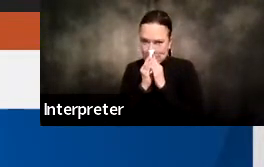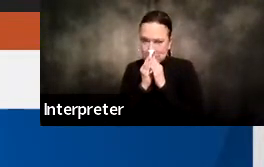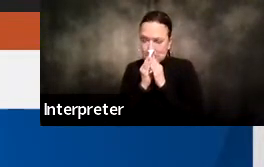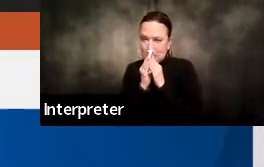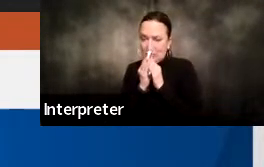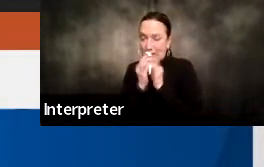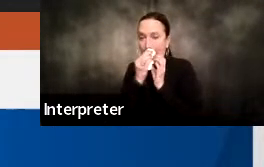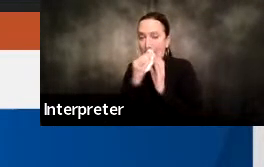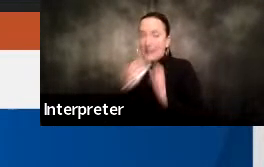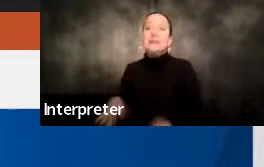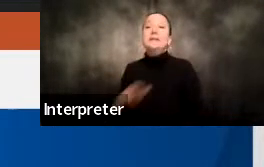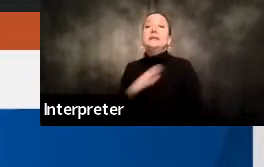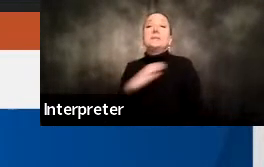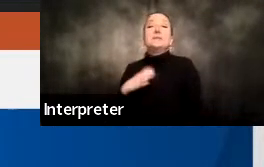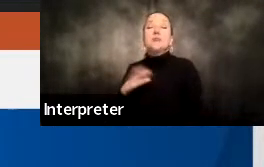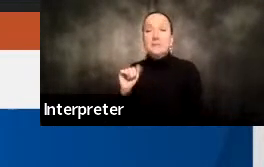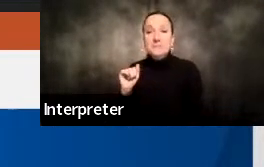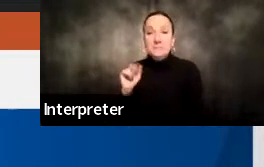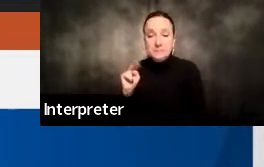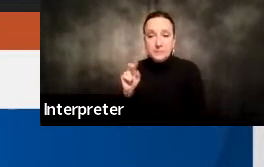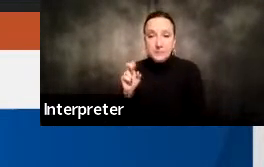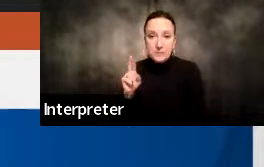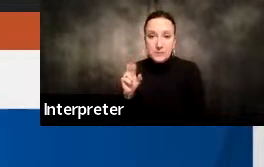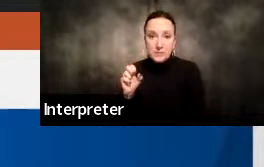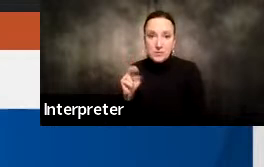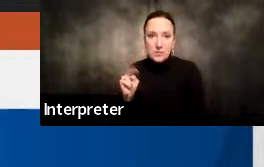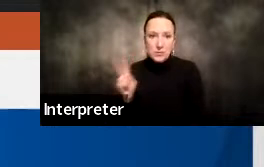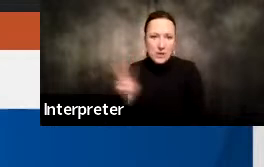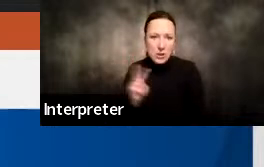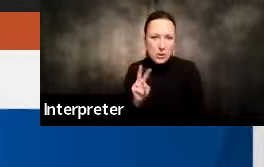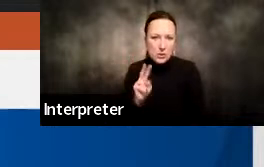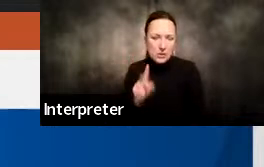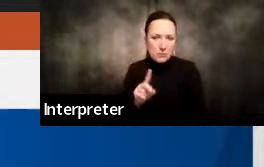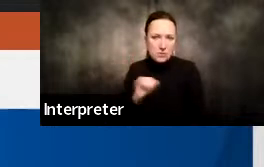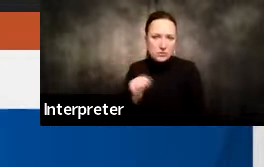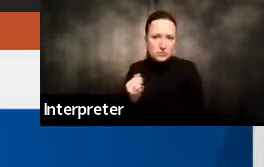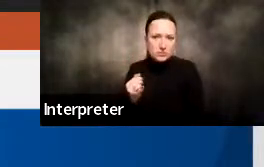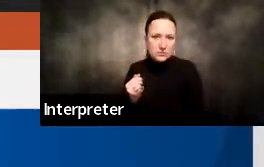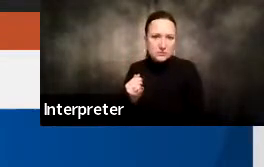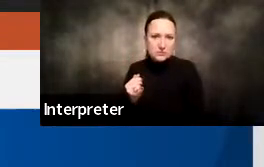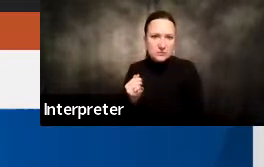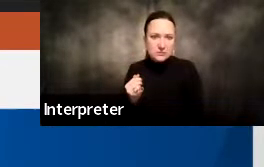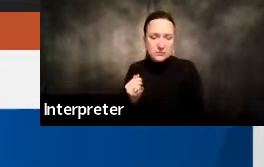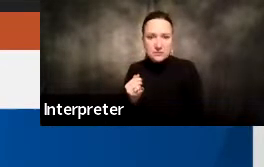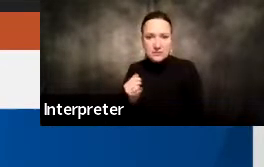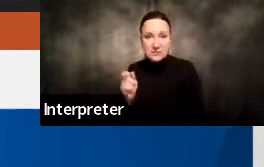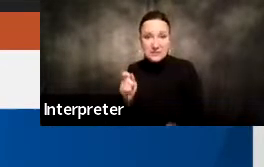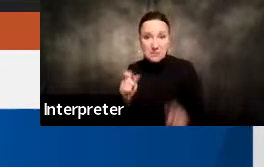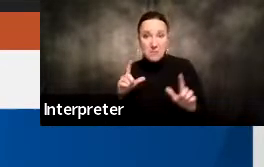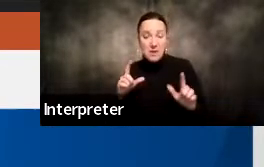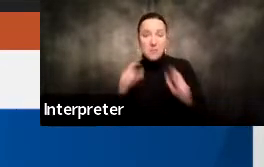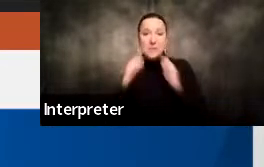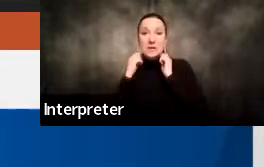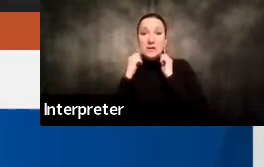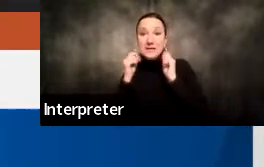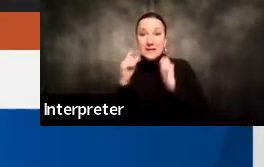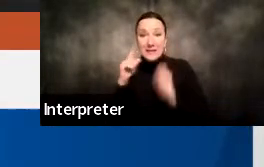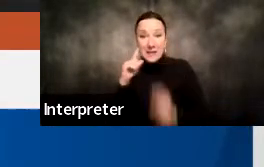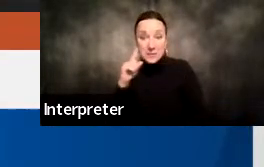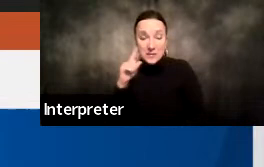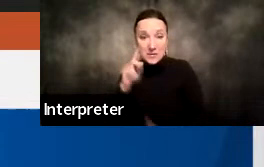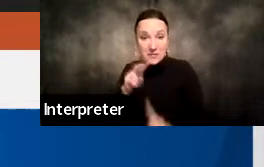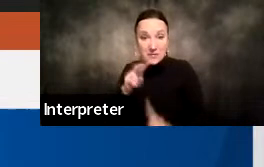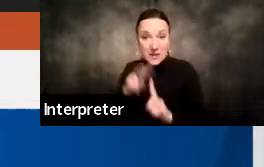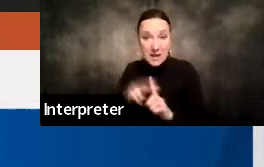Henderson. Yes, looking at this project, I mean, it's a pop-up, and now I'm hearing that the